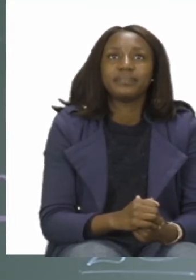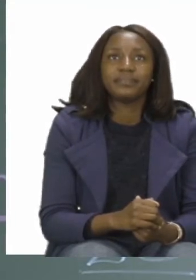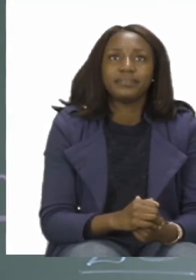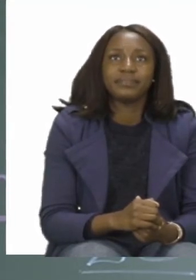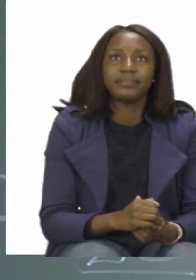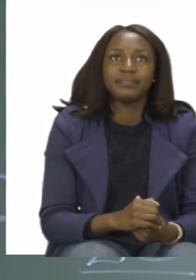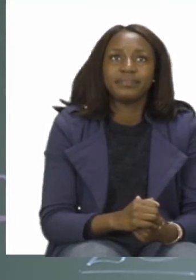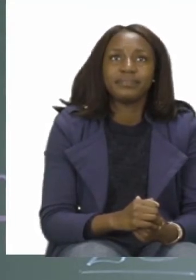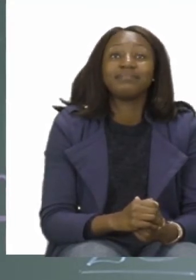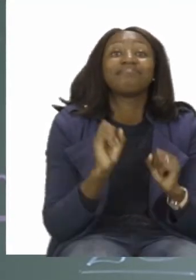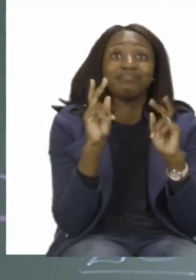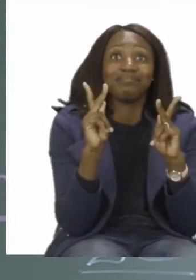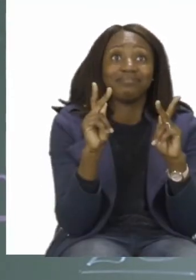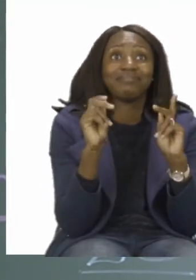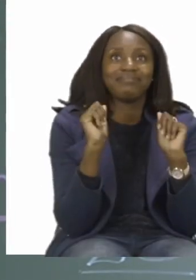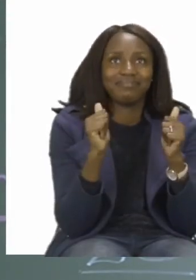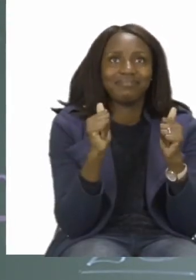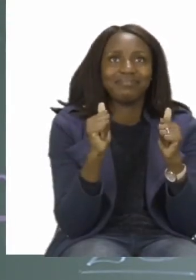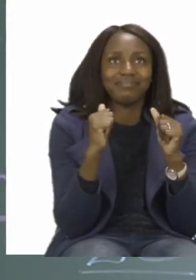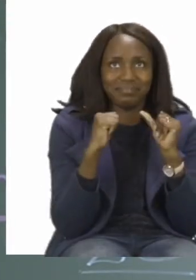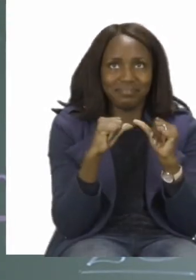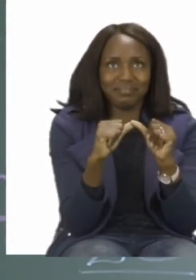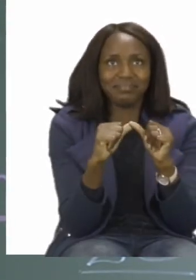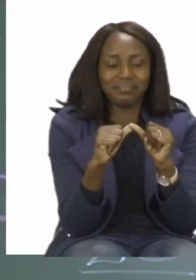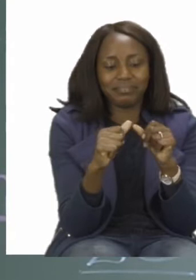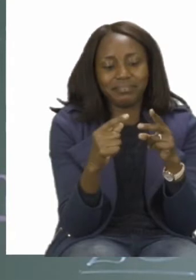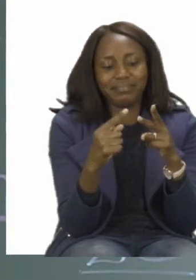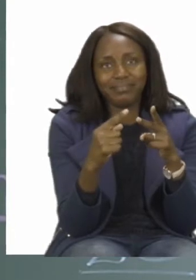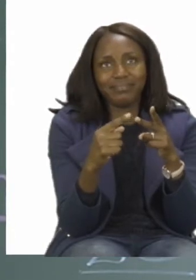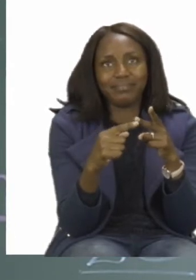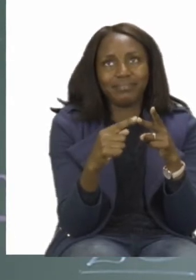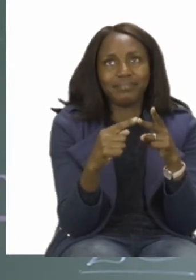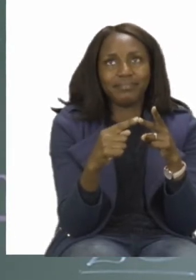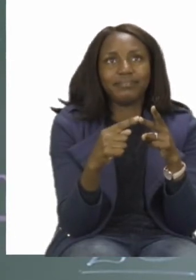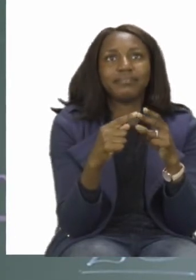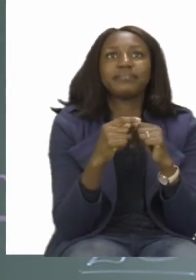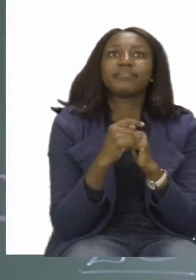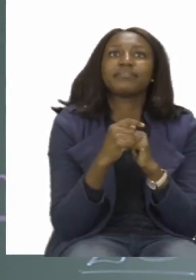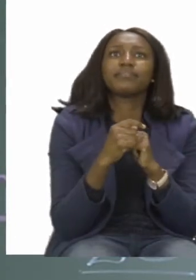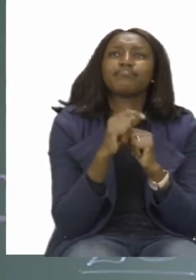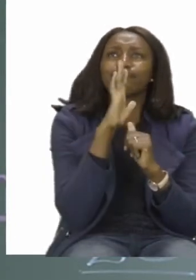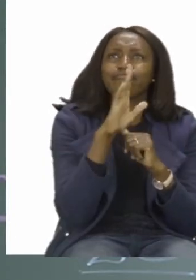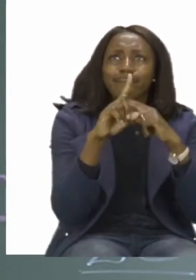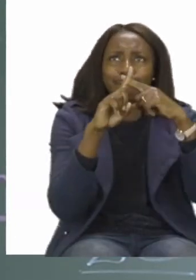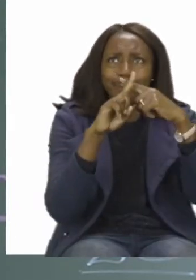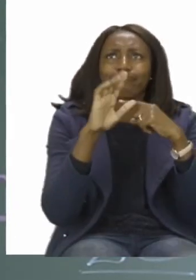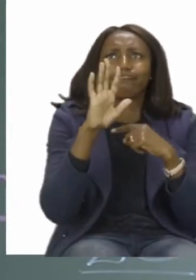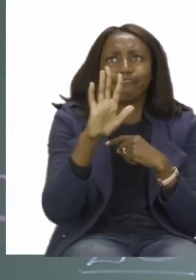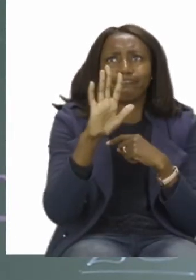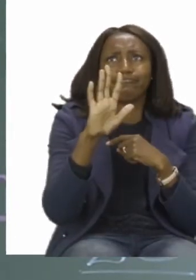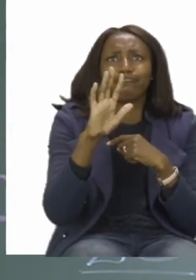27. Okay, now let's do the next example. It says 5